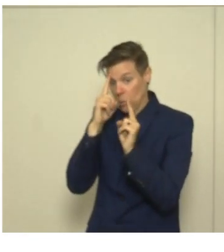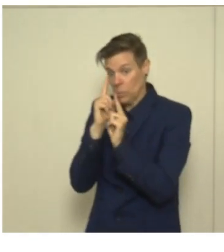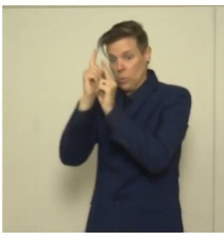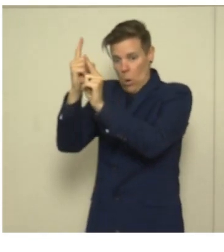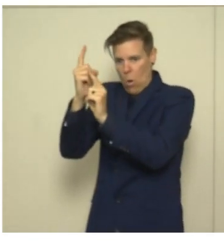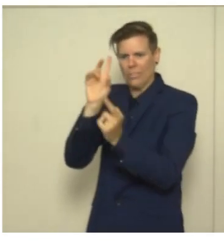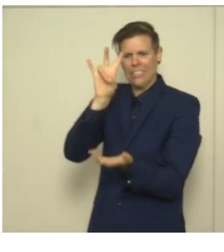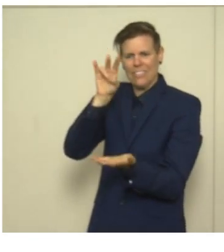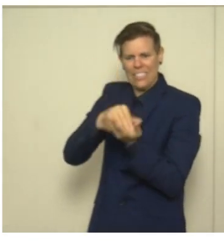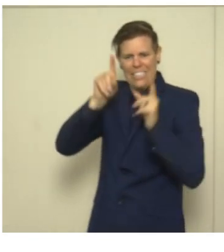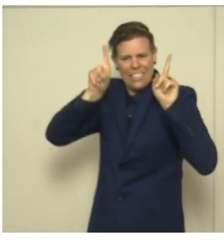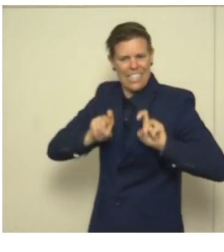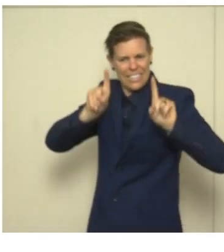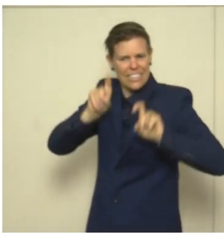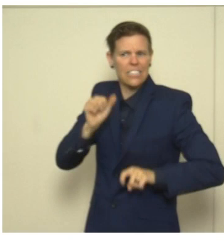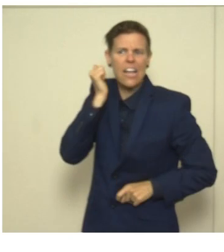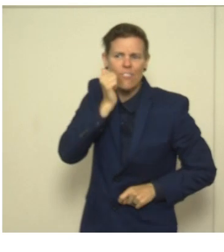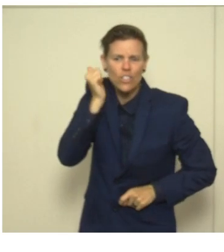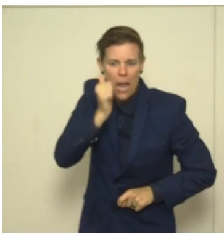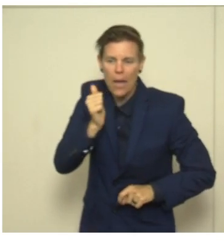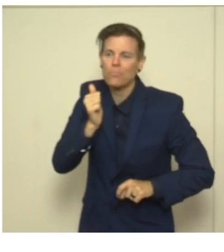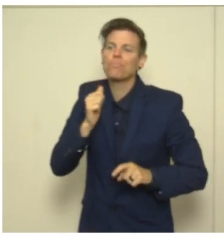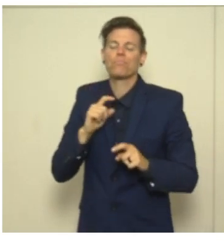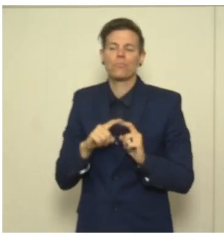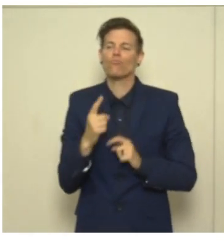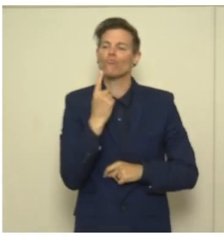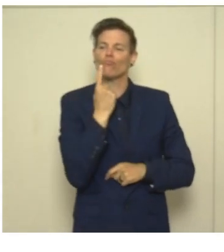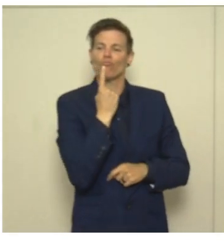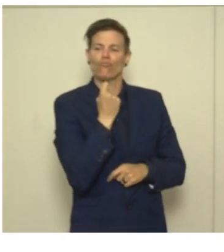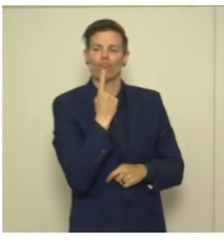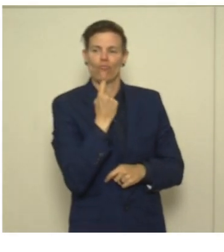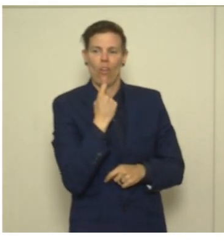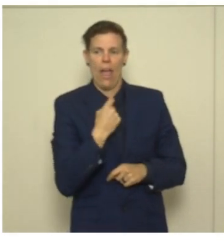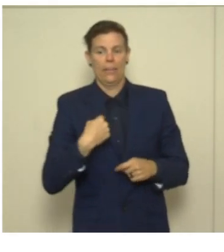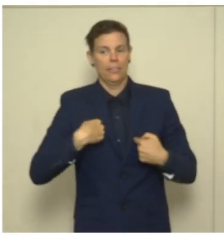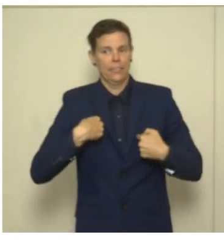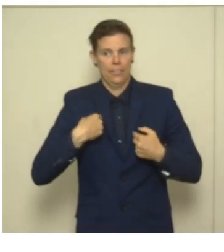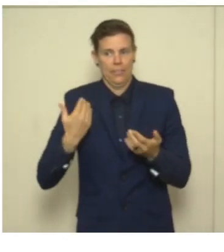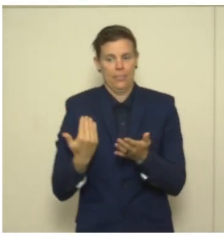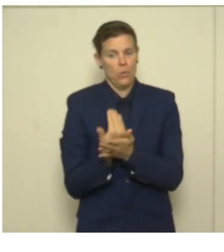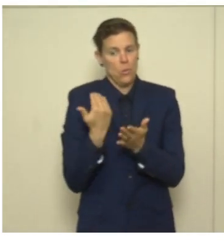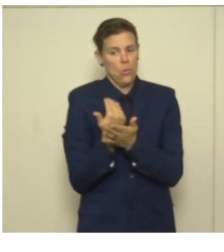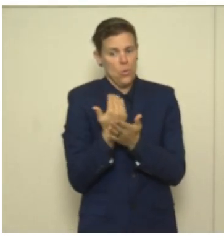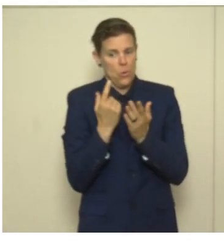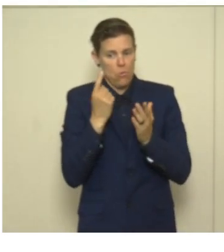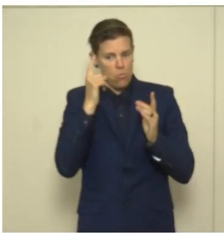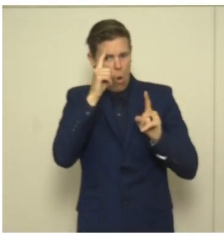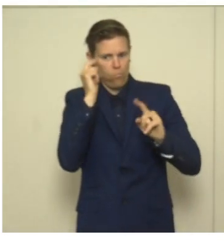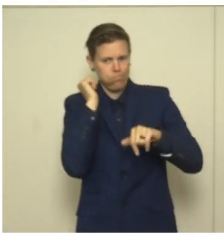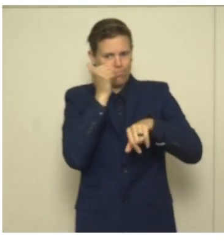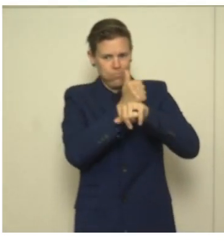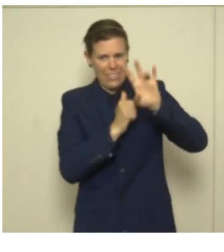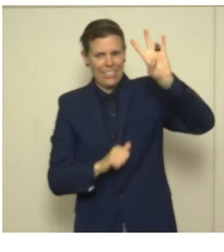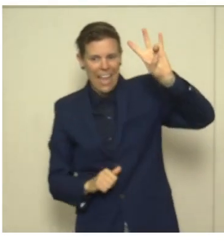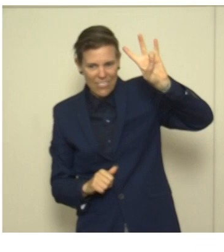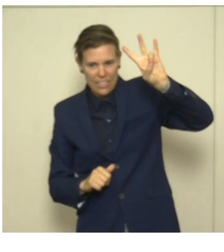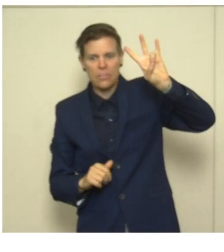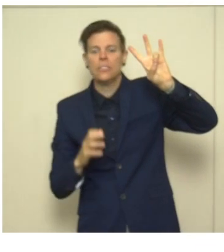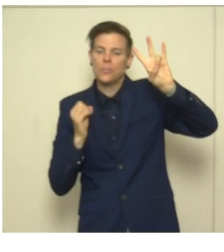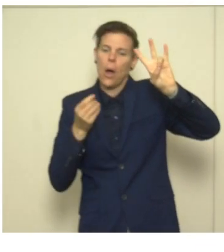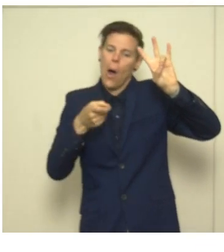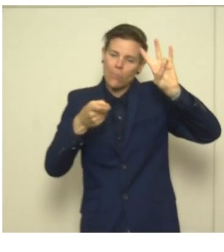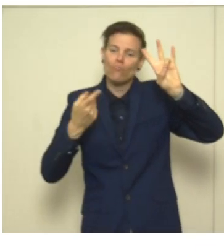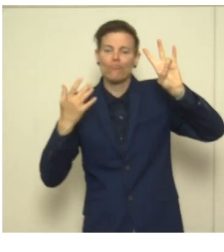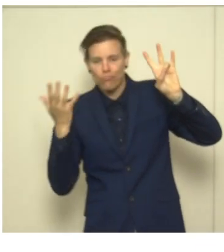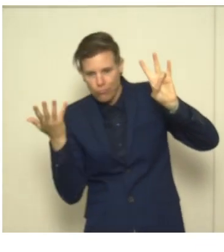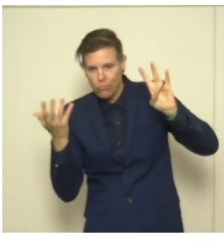red. Everything else is green. Let's talk about that. The next category is the positivity rates. I'm going to talk about that in another